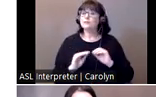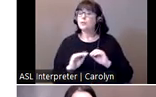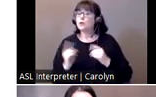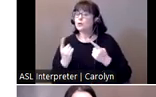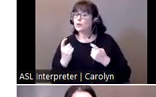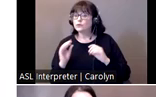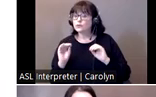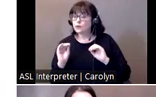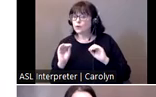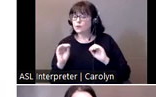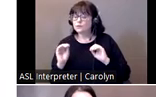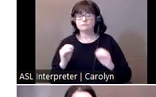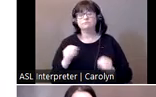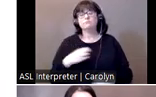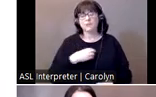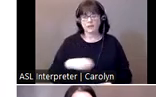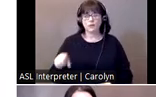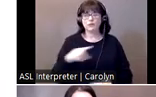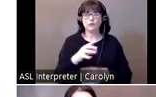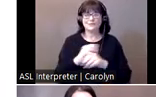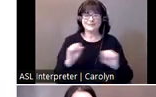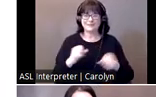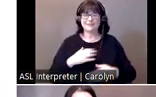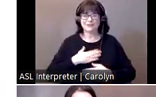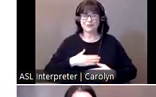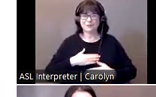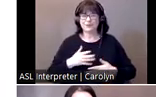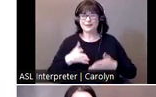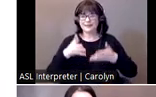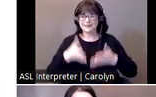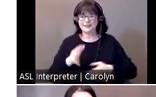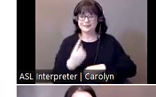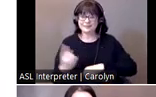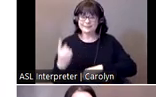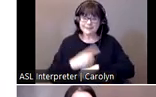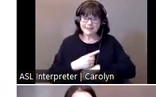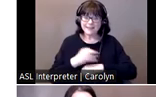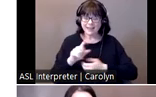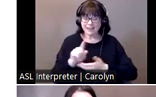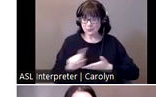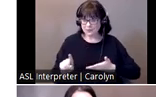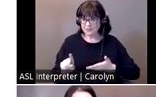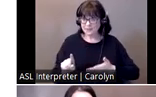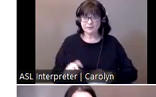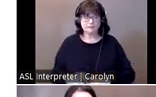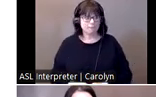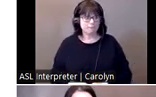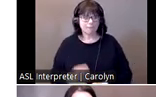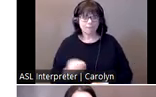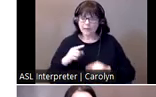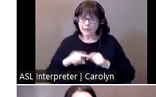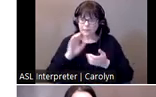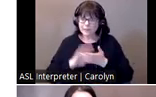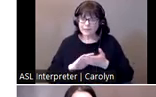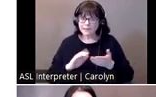all a safe and enjoyable rest of the day and week. And I can't believe I'm saying it, but the end of February